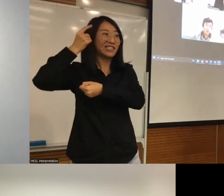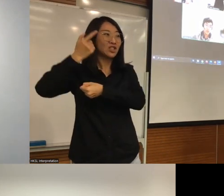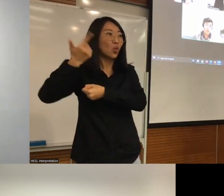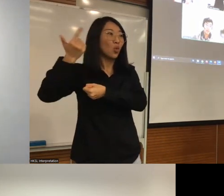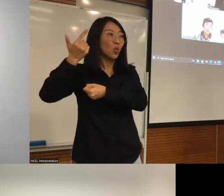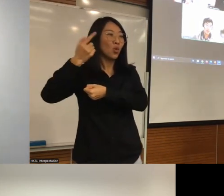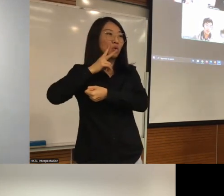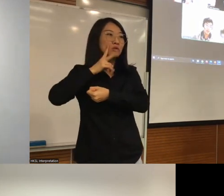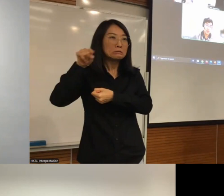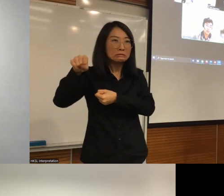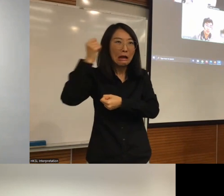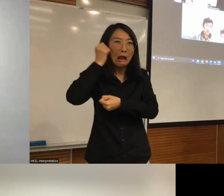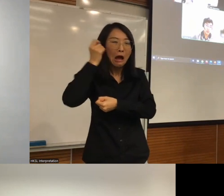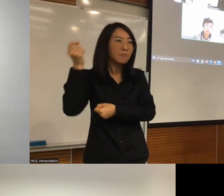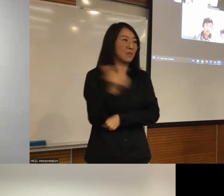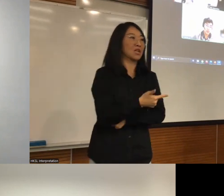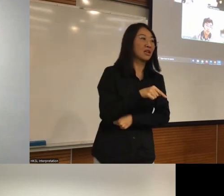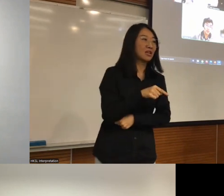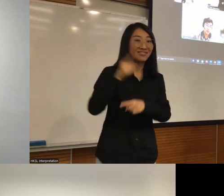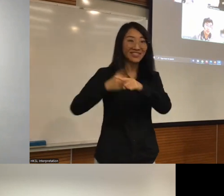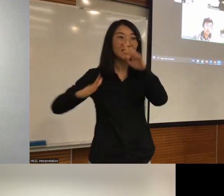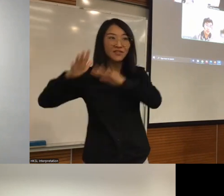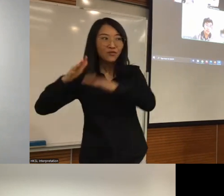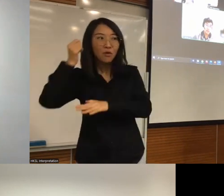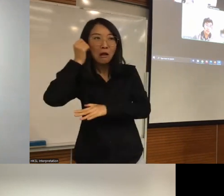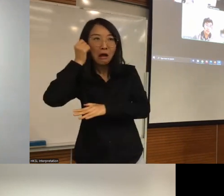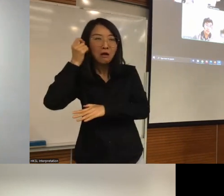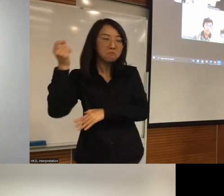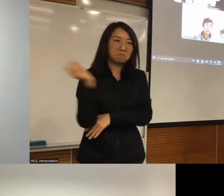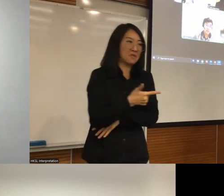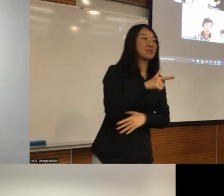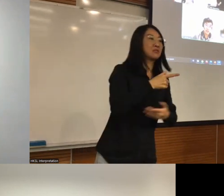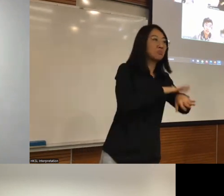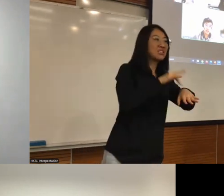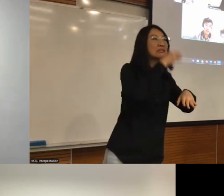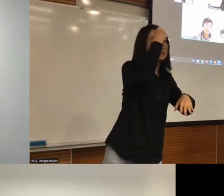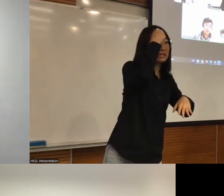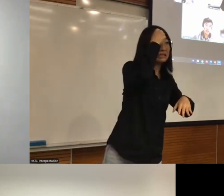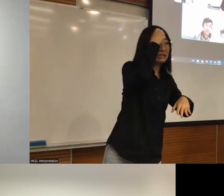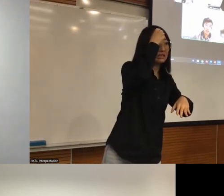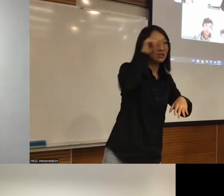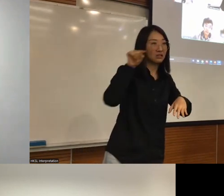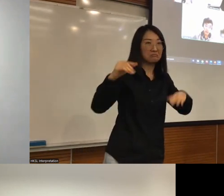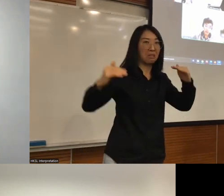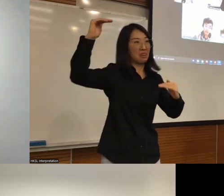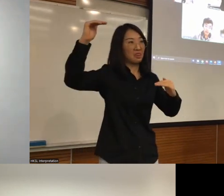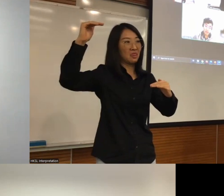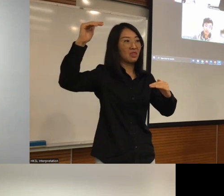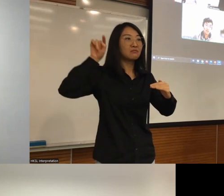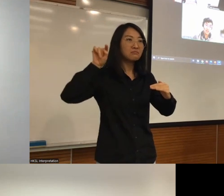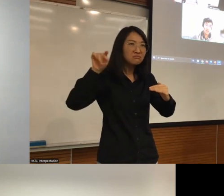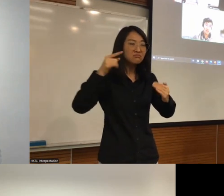can be dynamic in real interpreting events, and it can increase in this event. So has this case